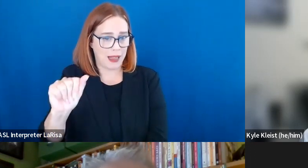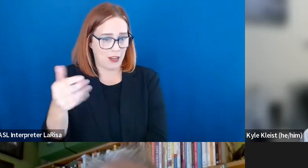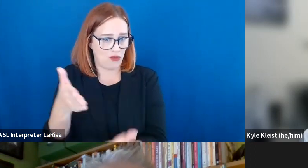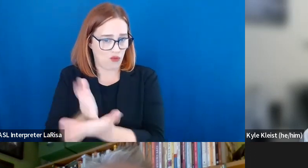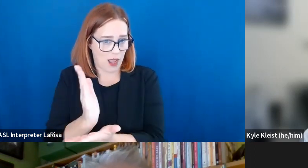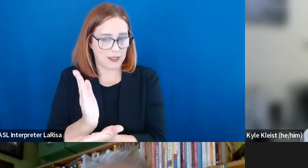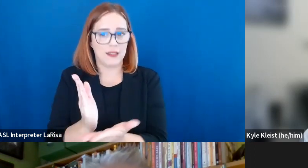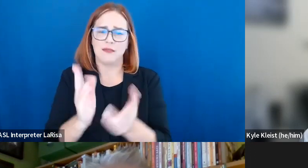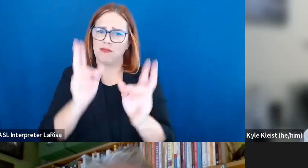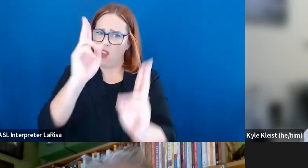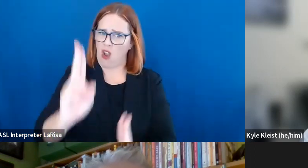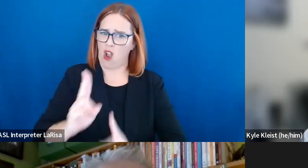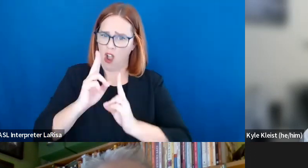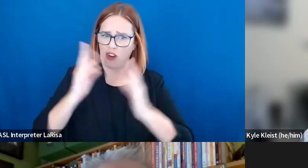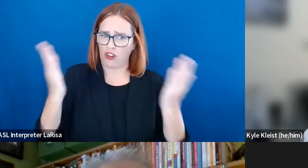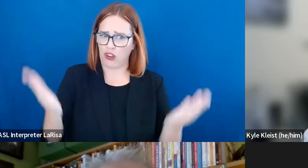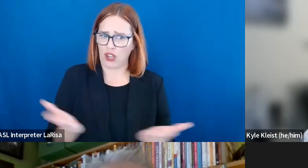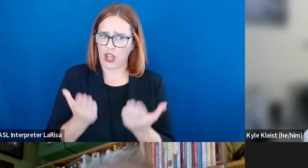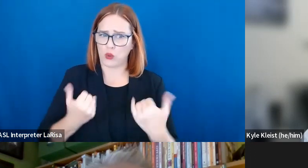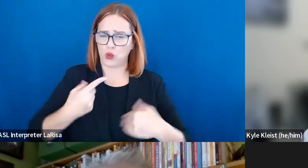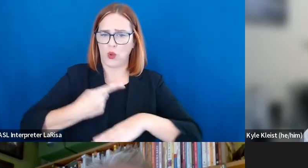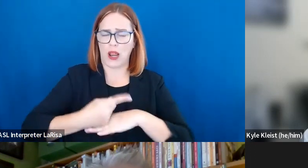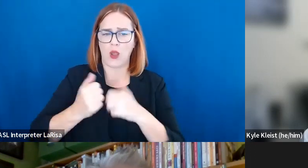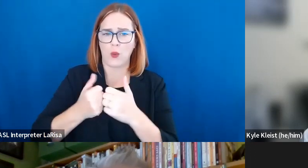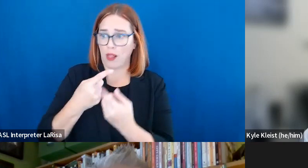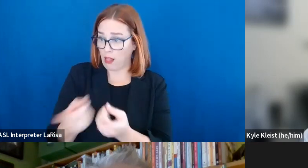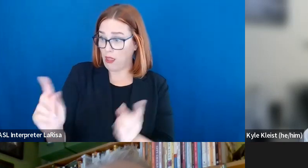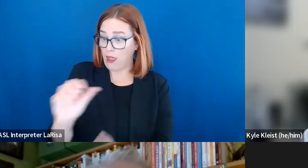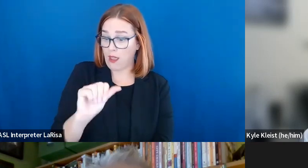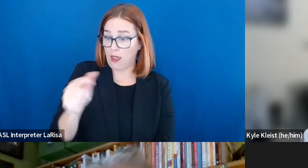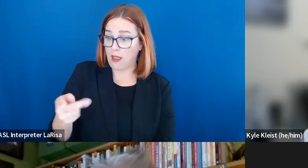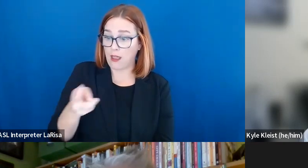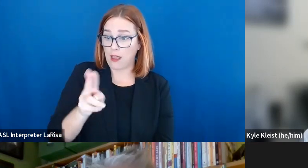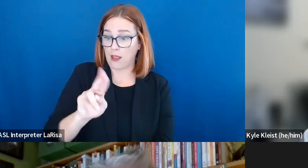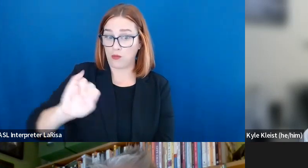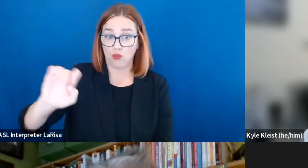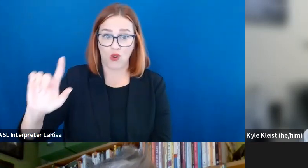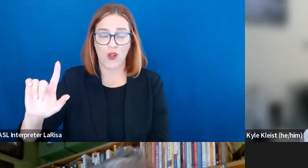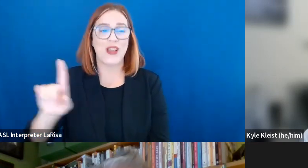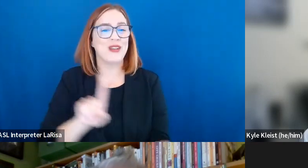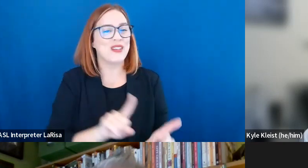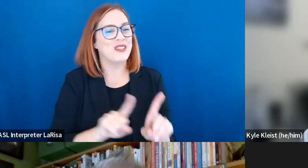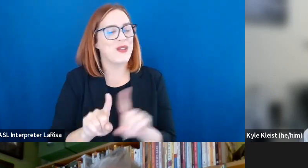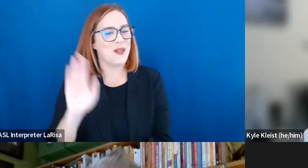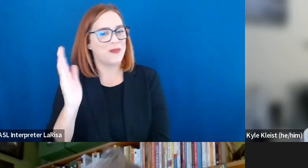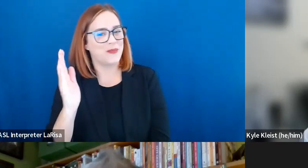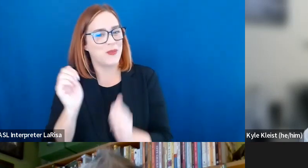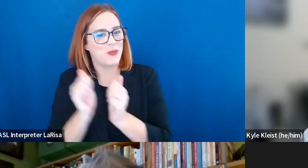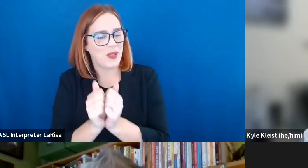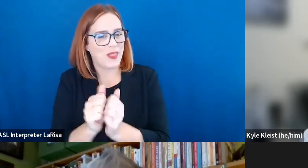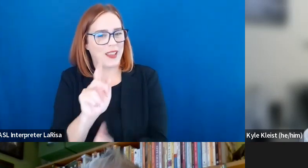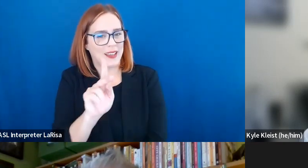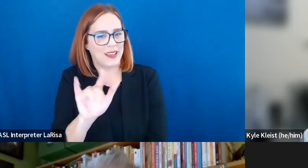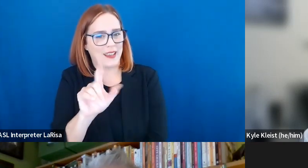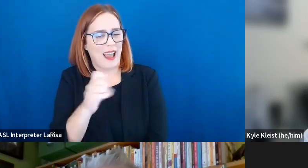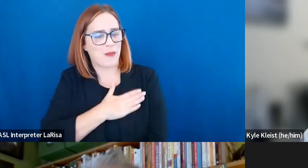my friends from April and to be alongside Kyle. I appreciate it very much. Thank you, friends. Thank